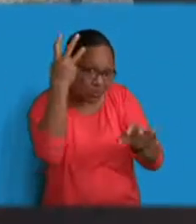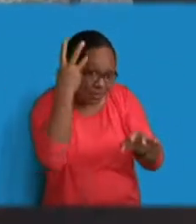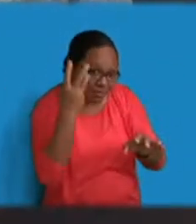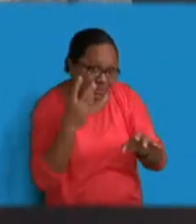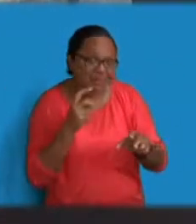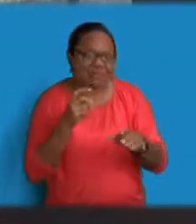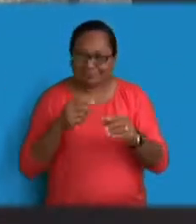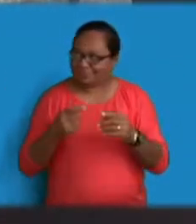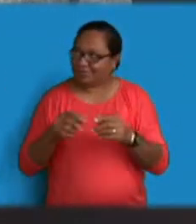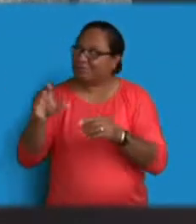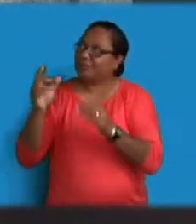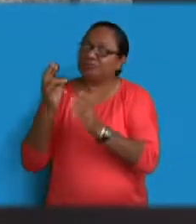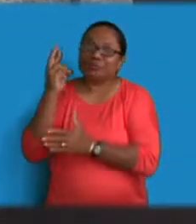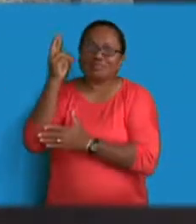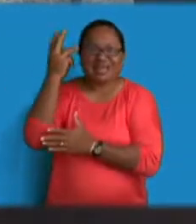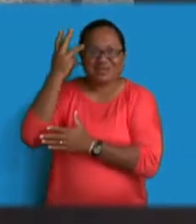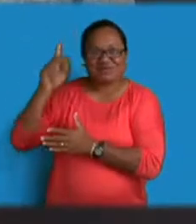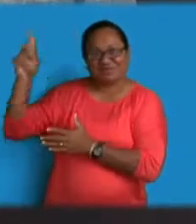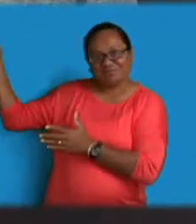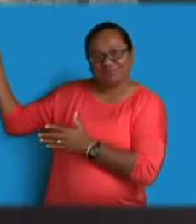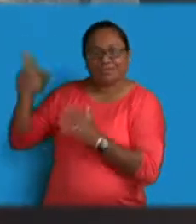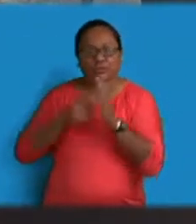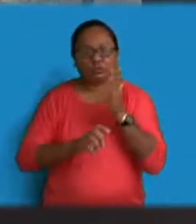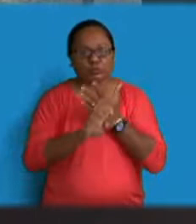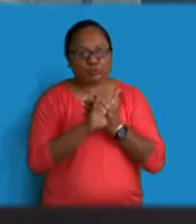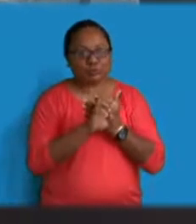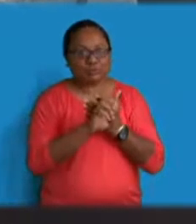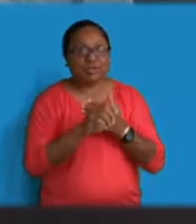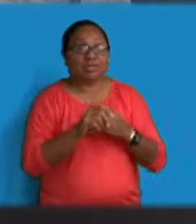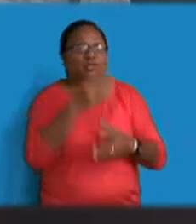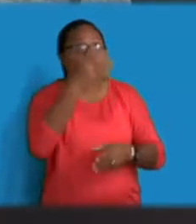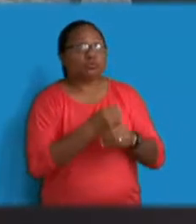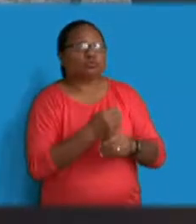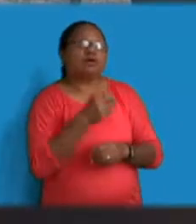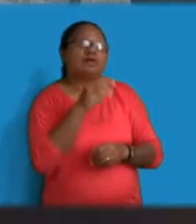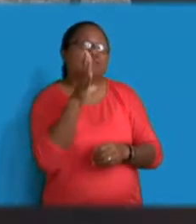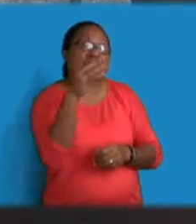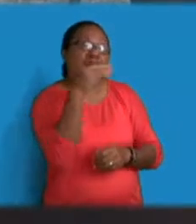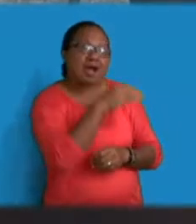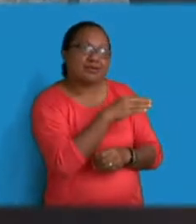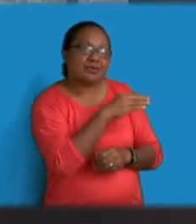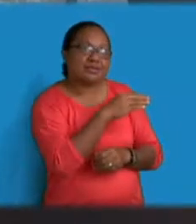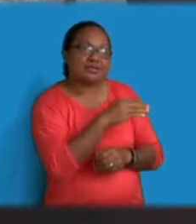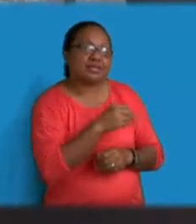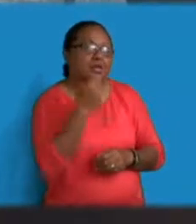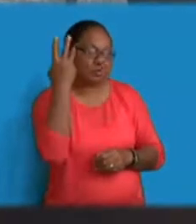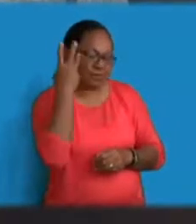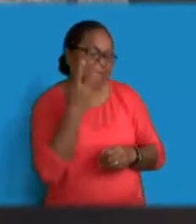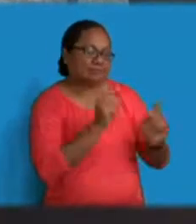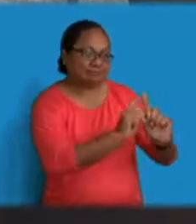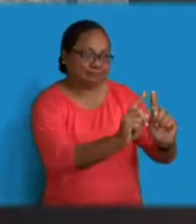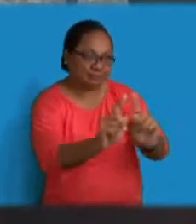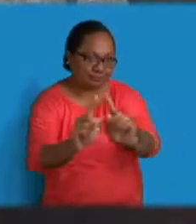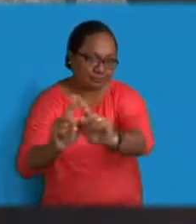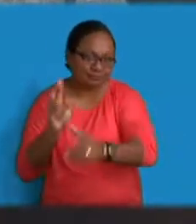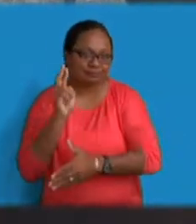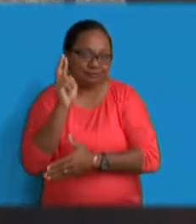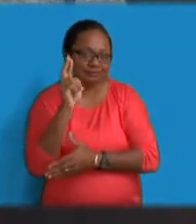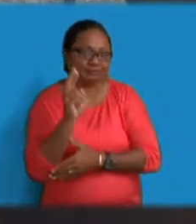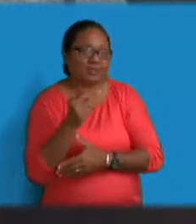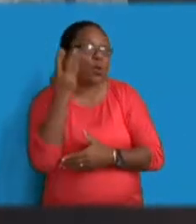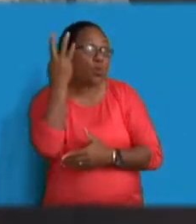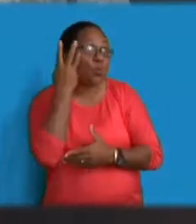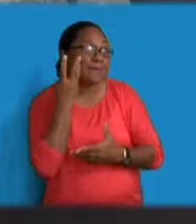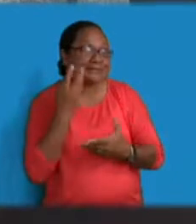June. There will be a total of 500 rural women from the various provinces that will be represented at the Women's